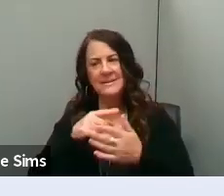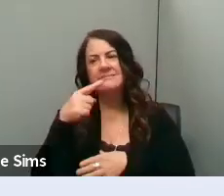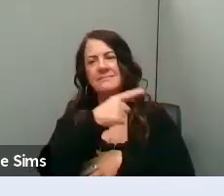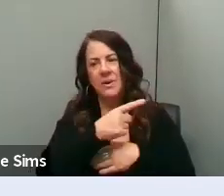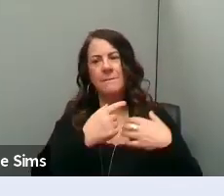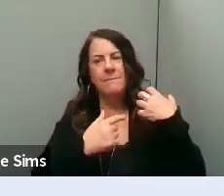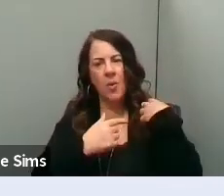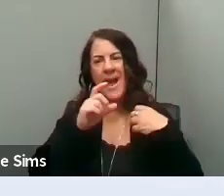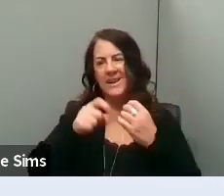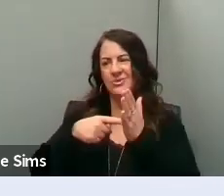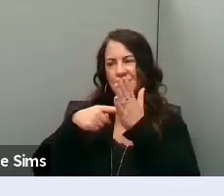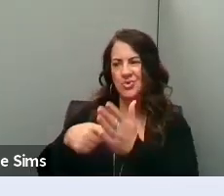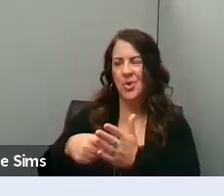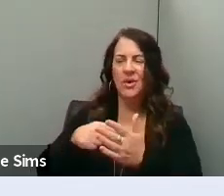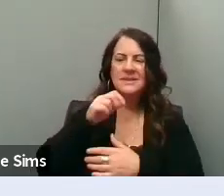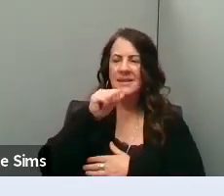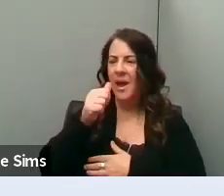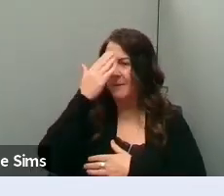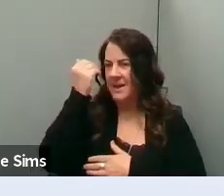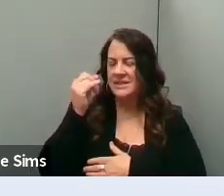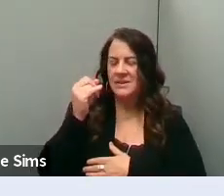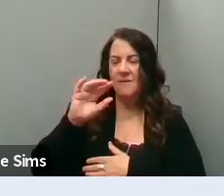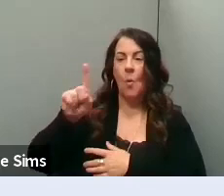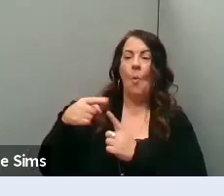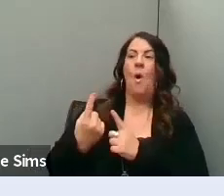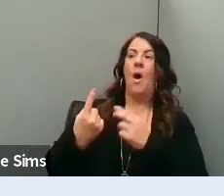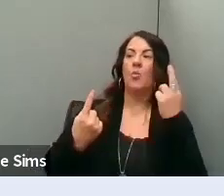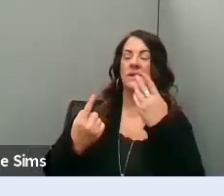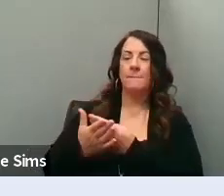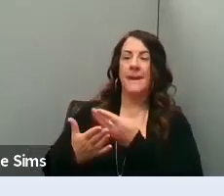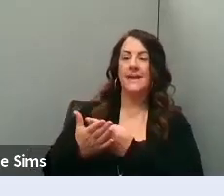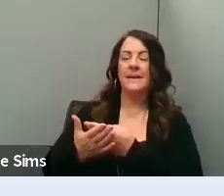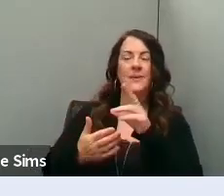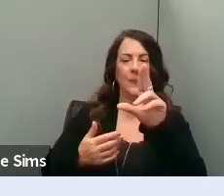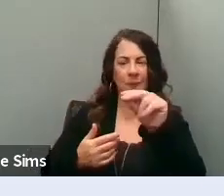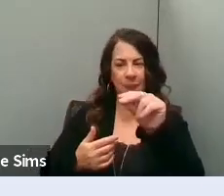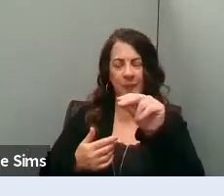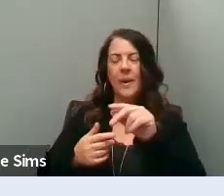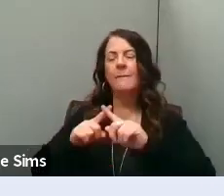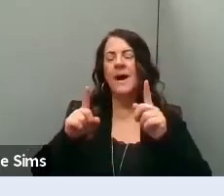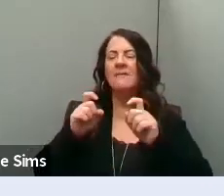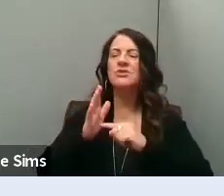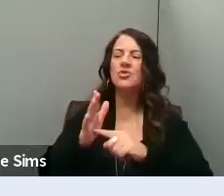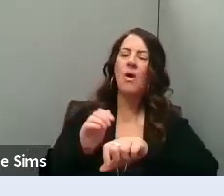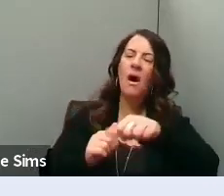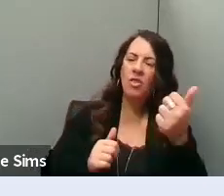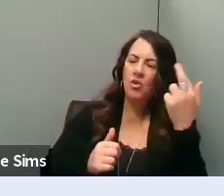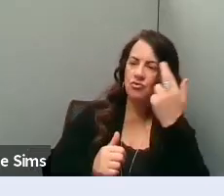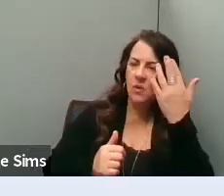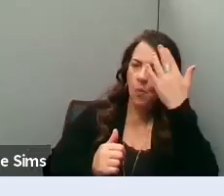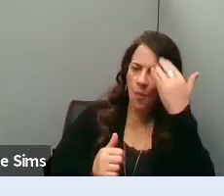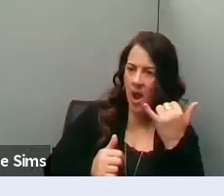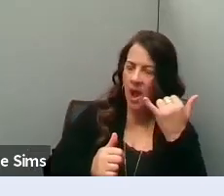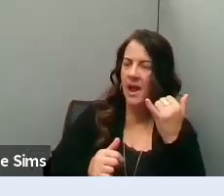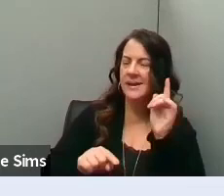show that this is an undue hardship for me to have Joe as an additional nighttime person. That may